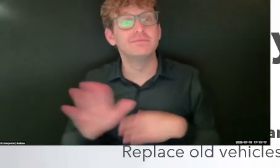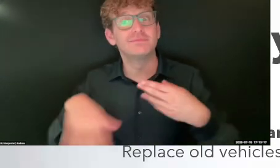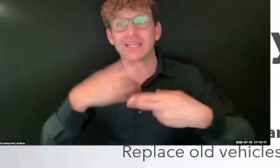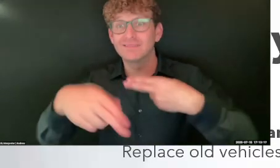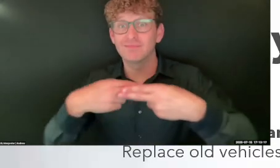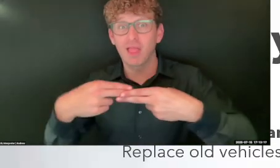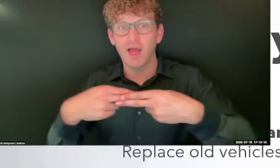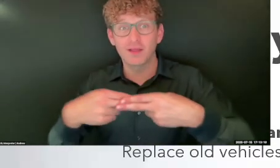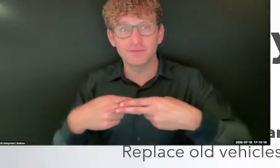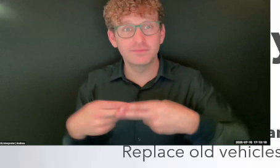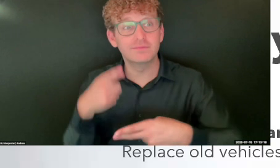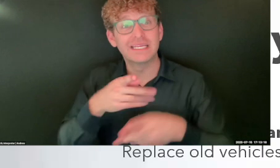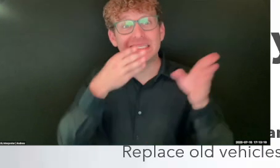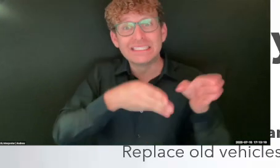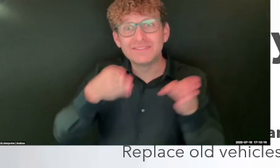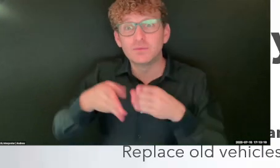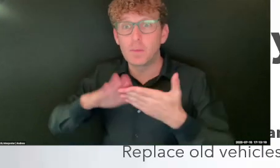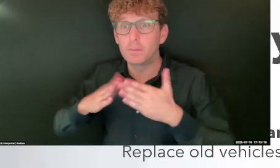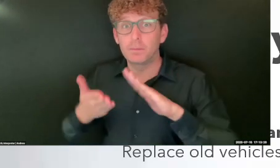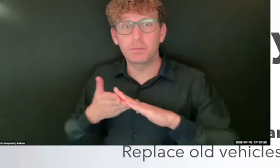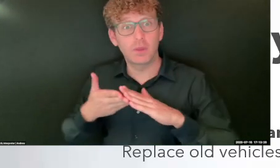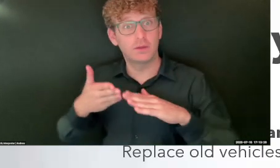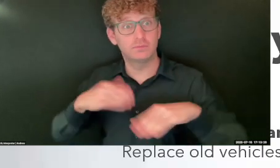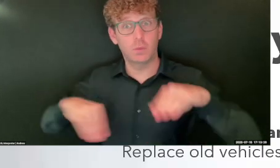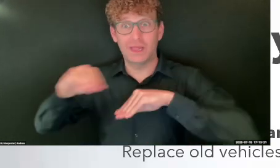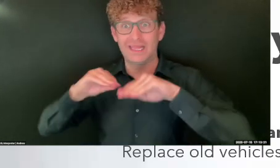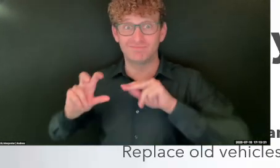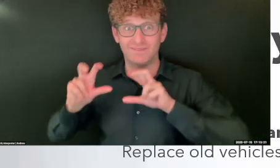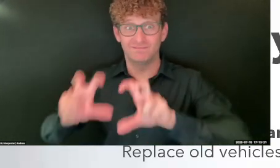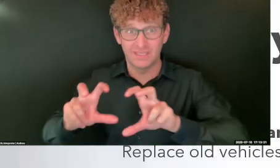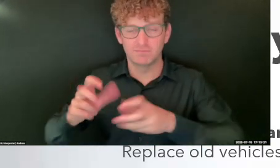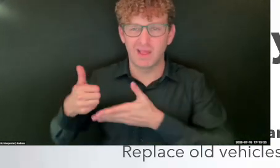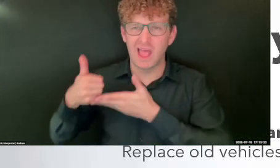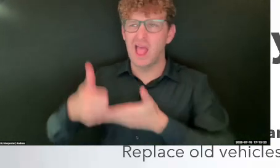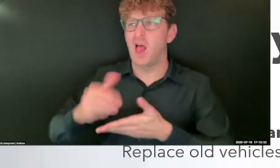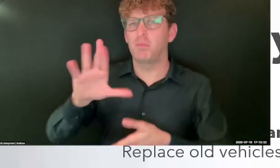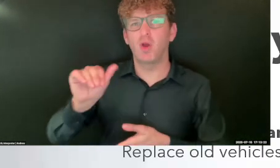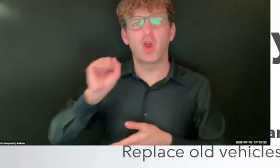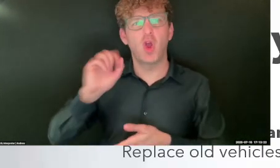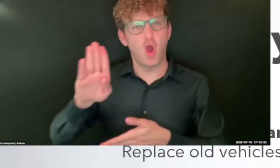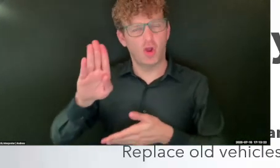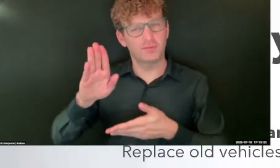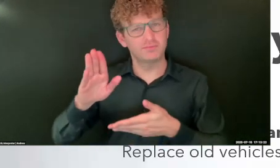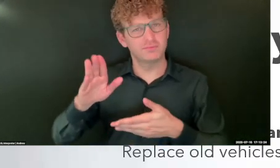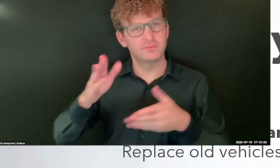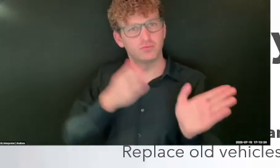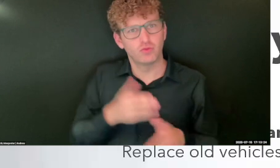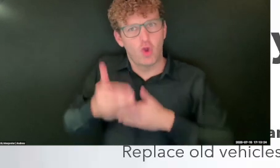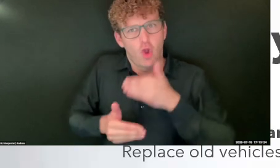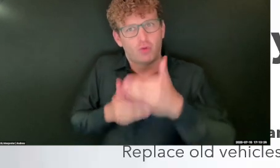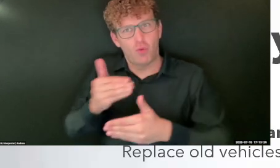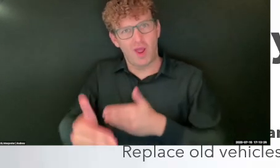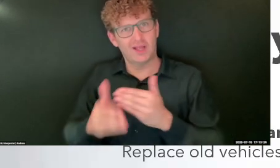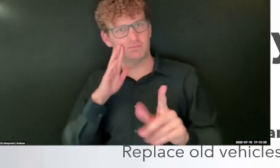mobility investments help CARB make progress on our institutional goals and help aid California communities.